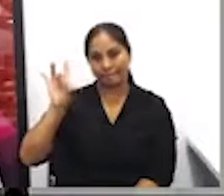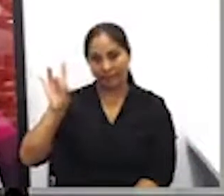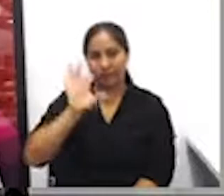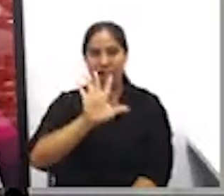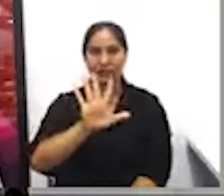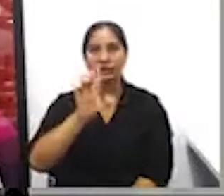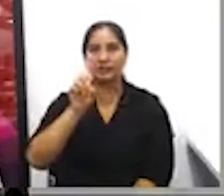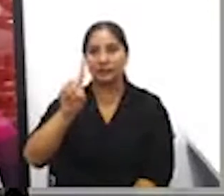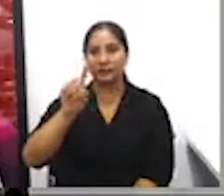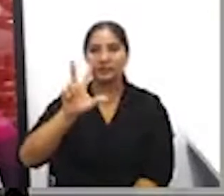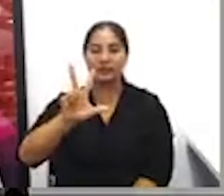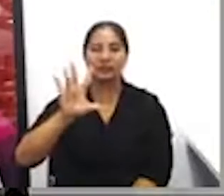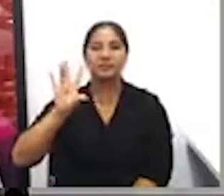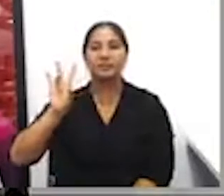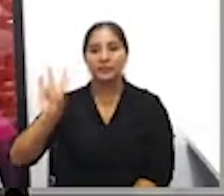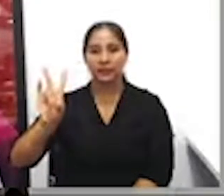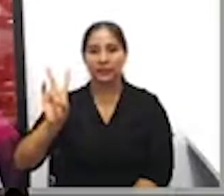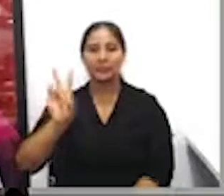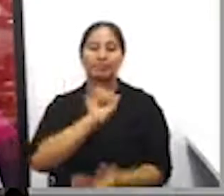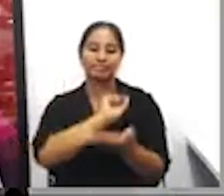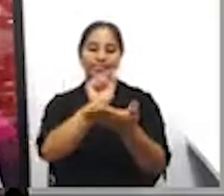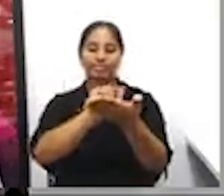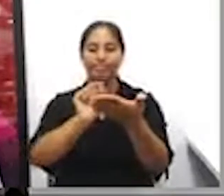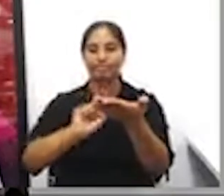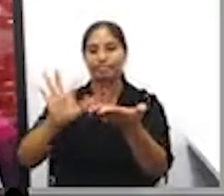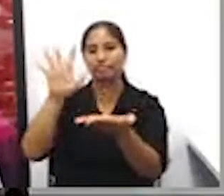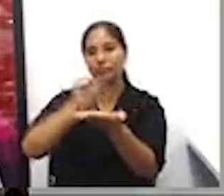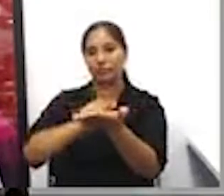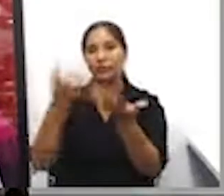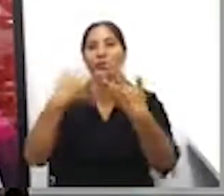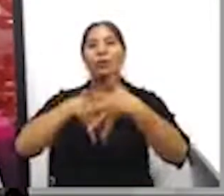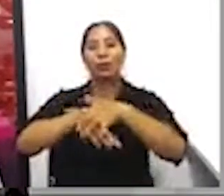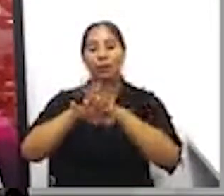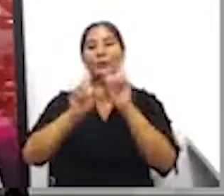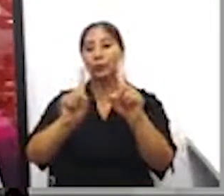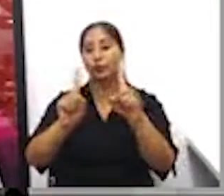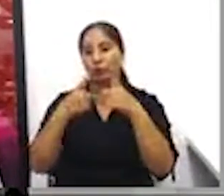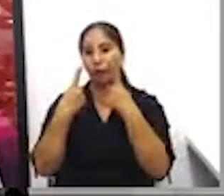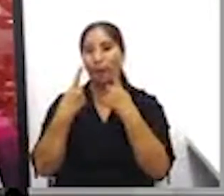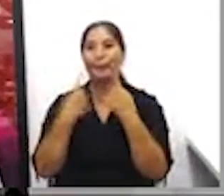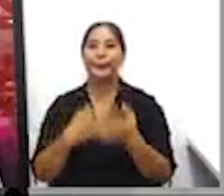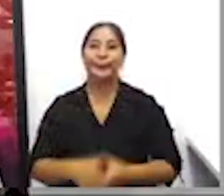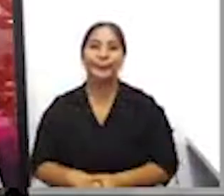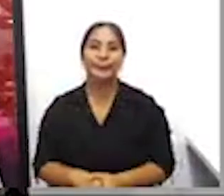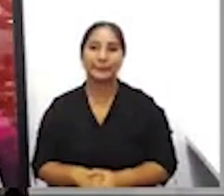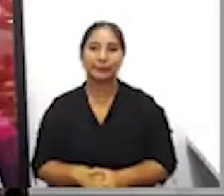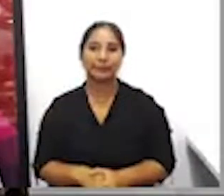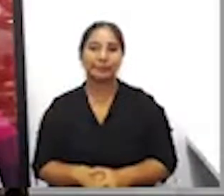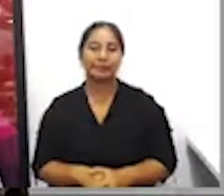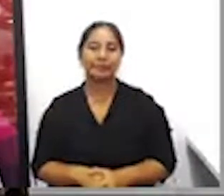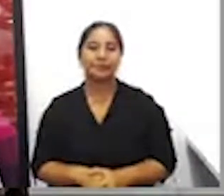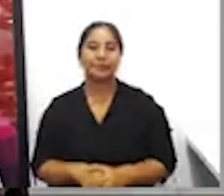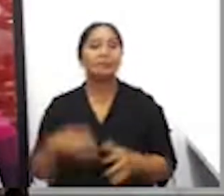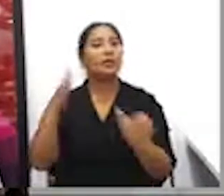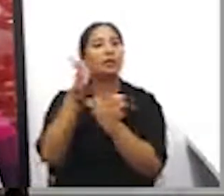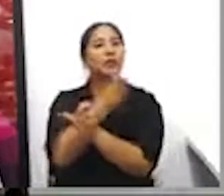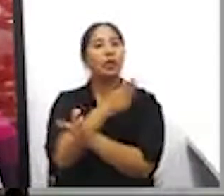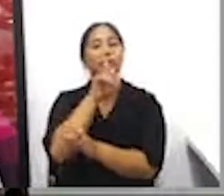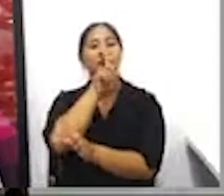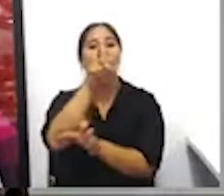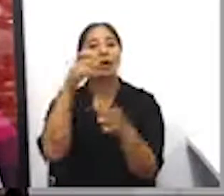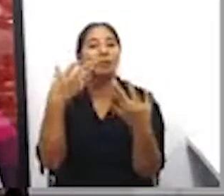7988-5137. And then you can also type your answer. It's a guess, no. So that's a right answer.